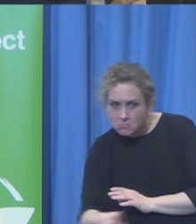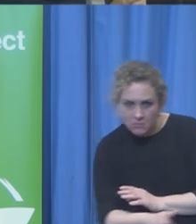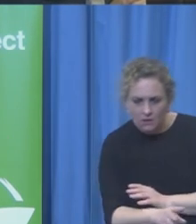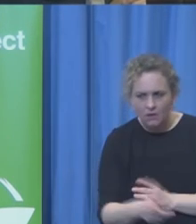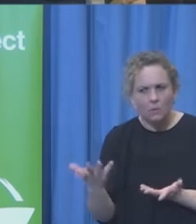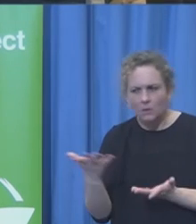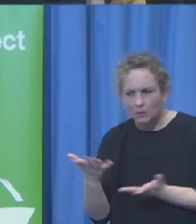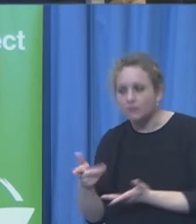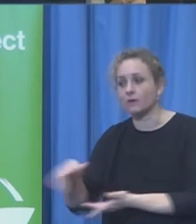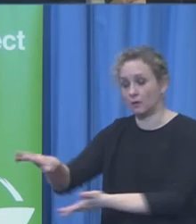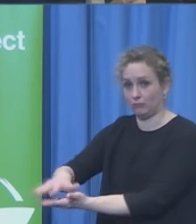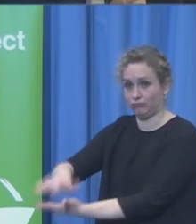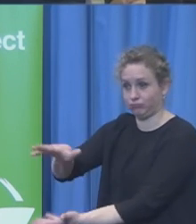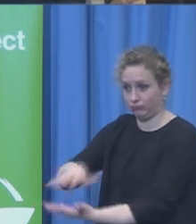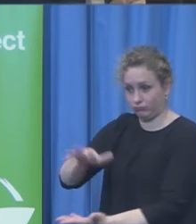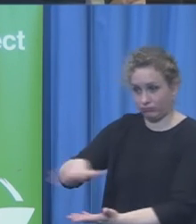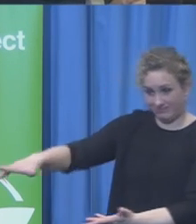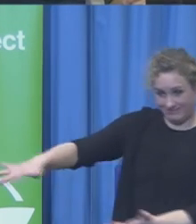to this process.